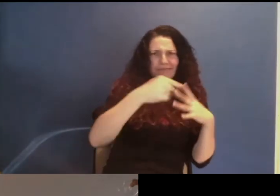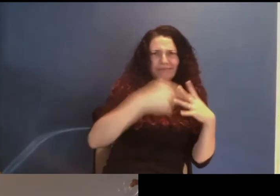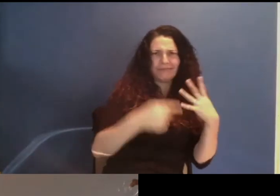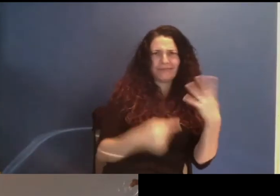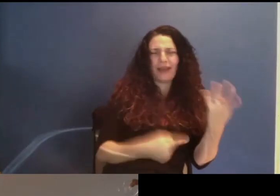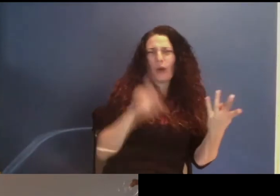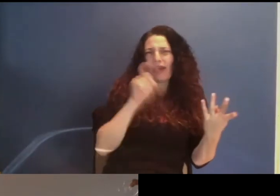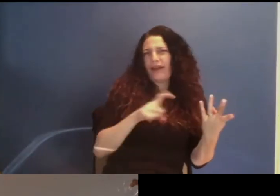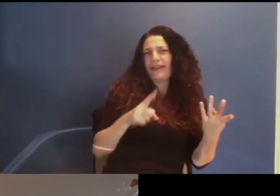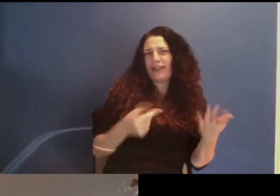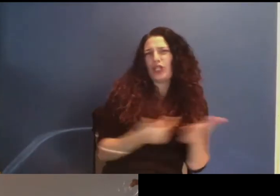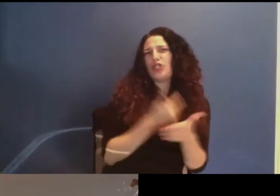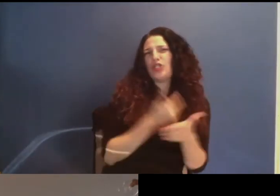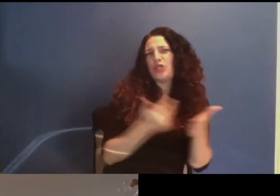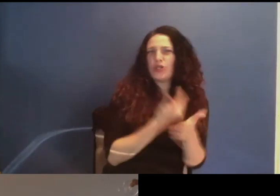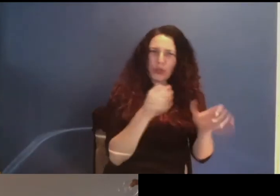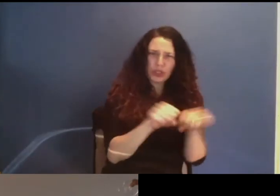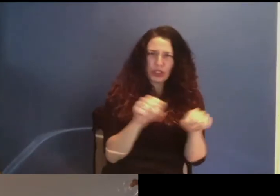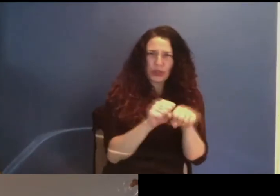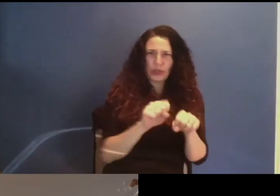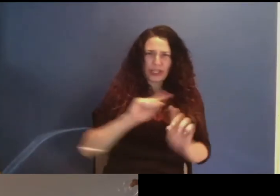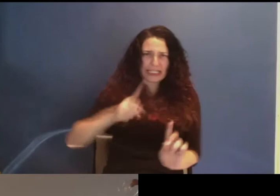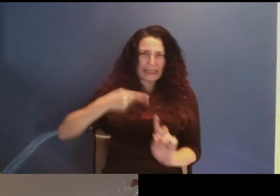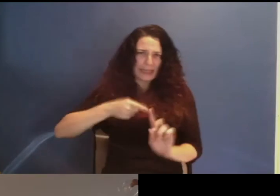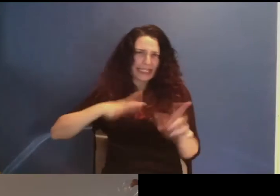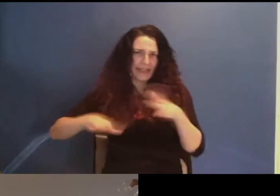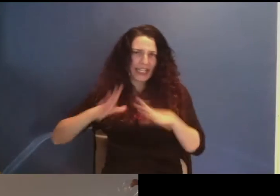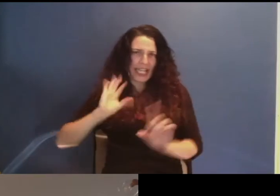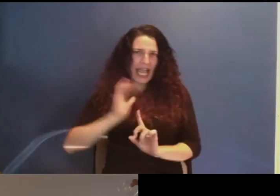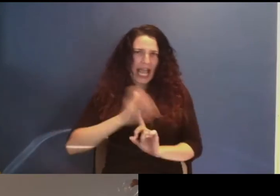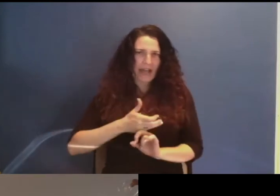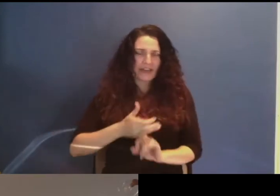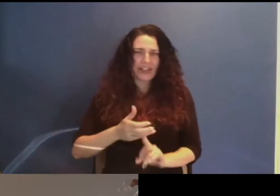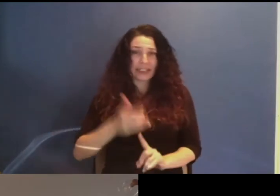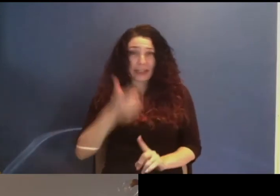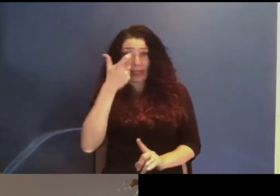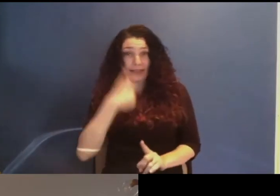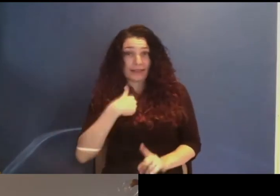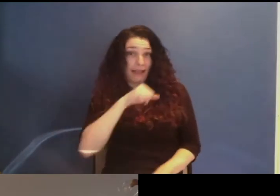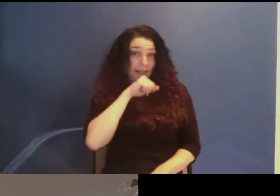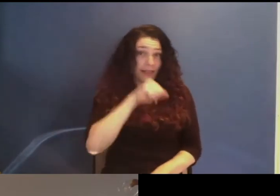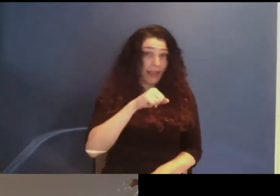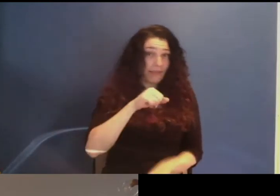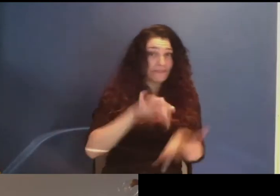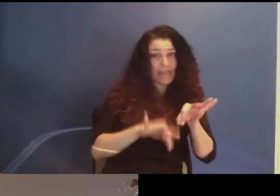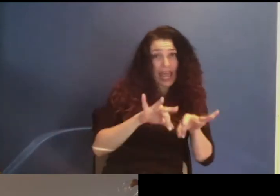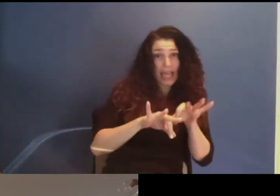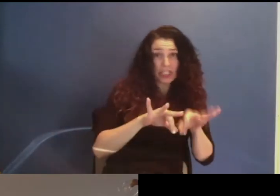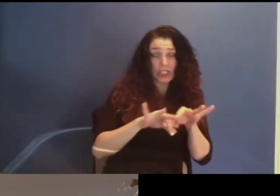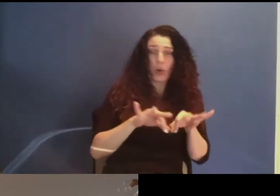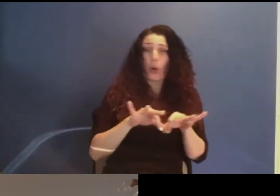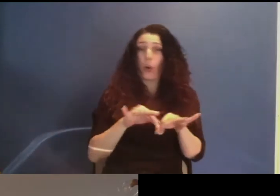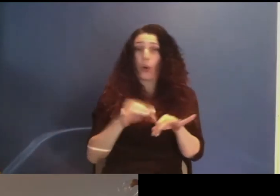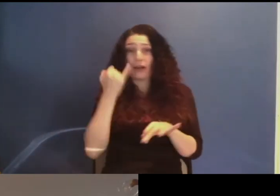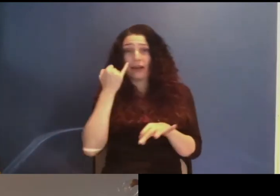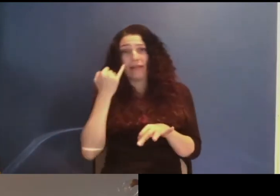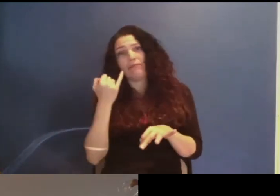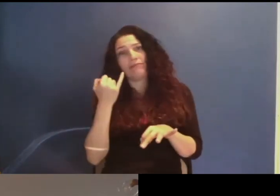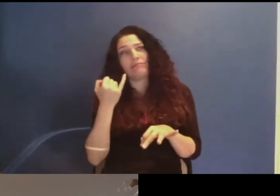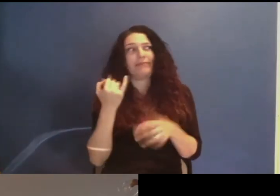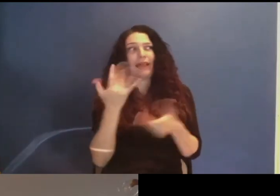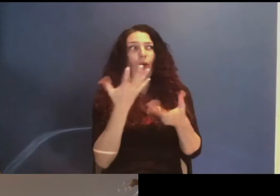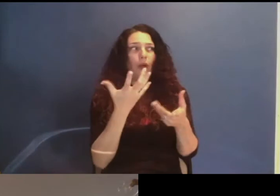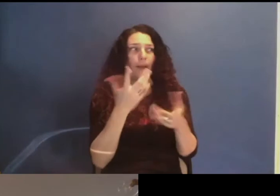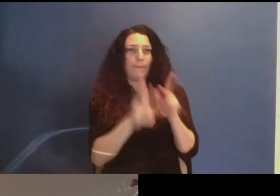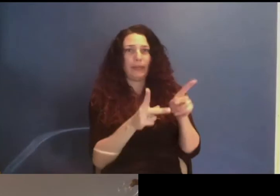shoes? Or why am I wearing this certain outfit? Is it because I really do like fashion? Or is it because I want to be liked because I'm tired of people just wanting to